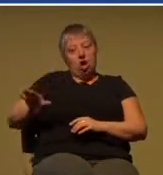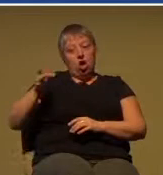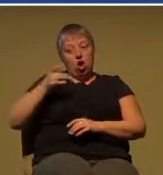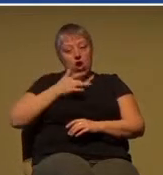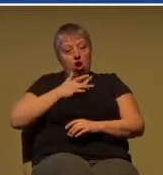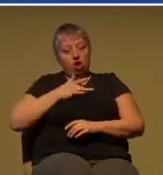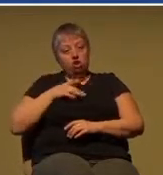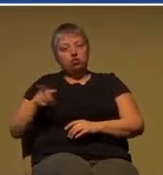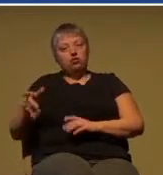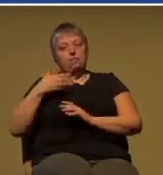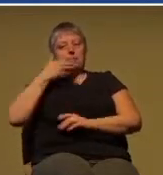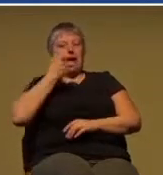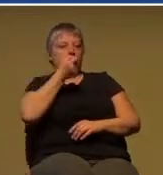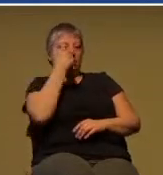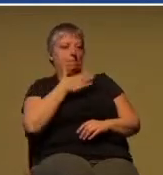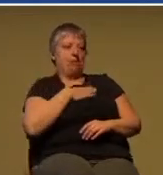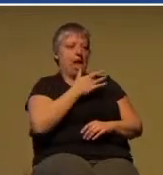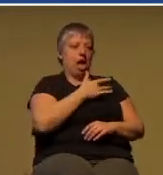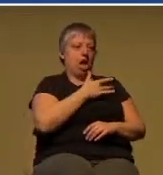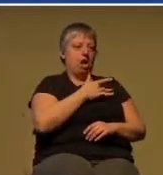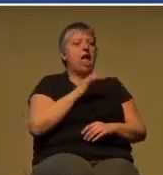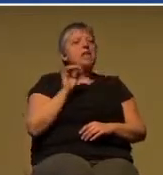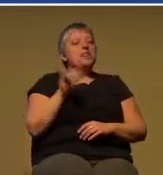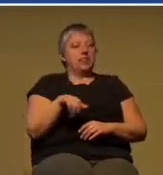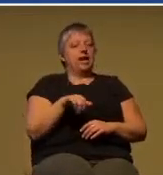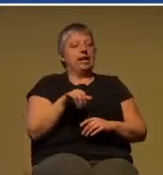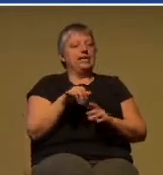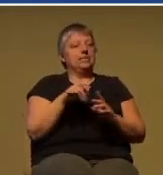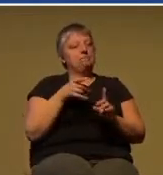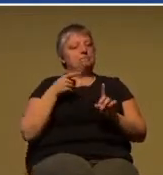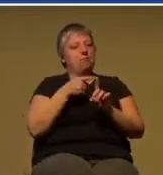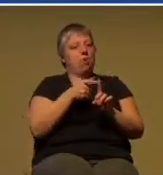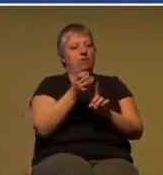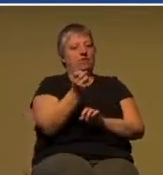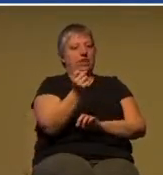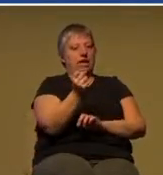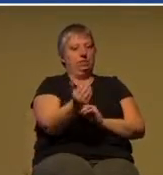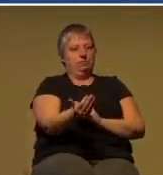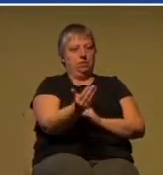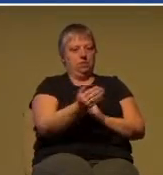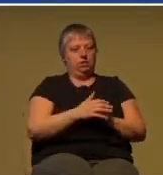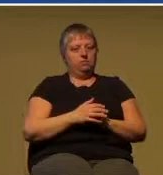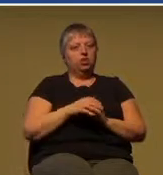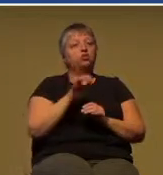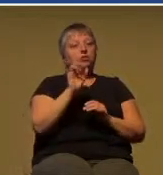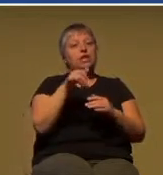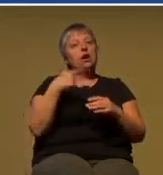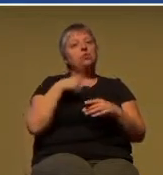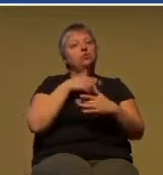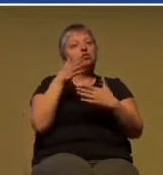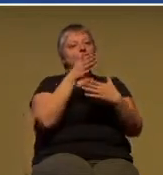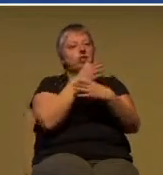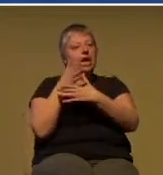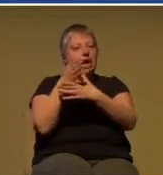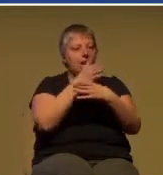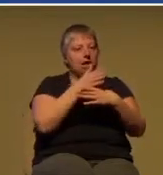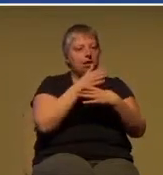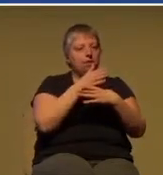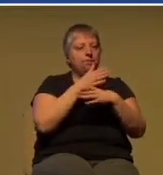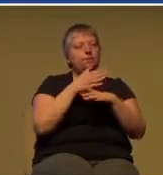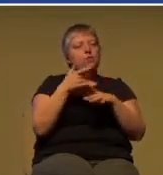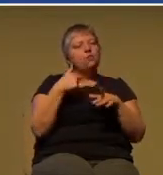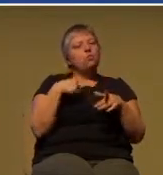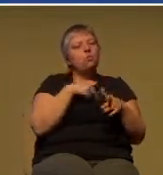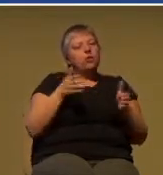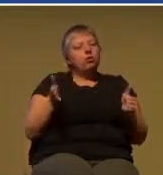of mine, and that's the intent of this flag page. So we share that live and encourage couples to go online or buy the